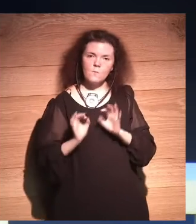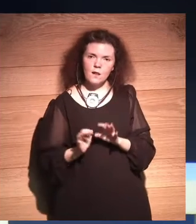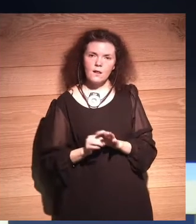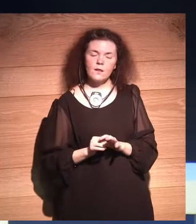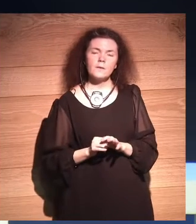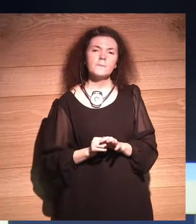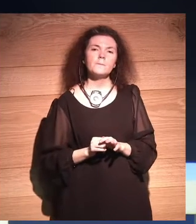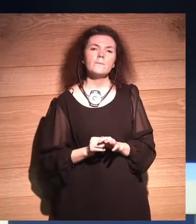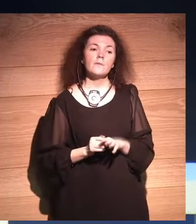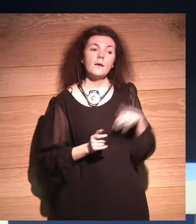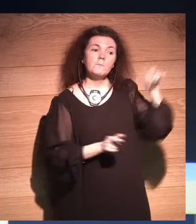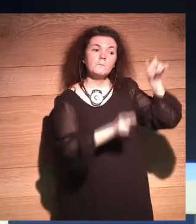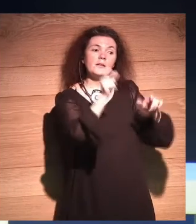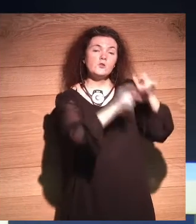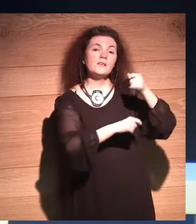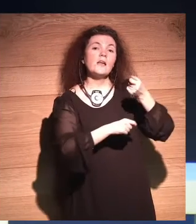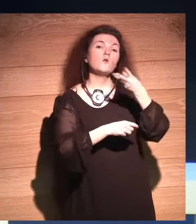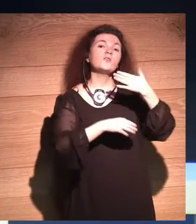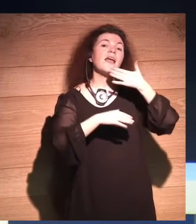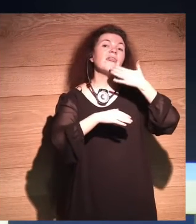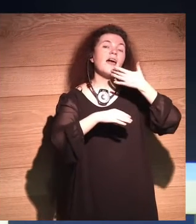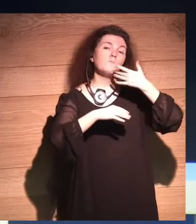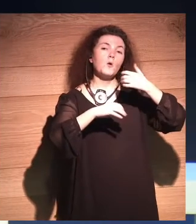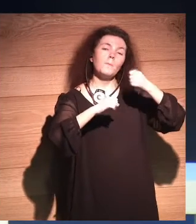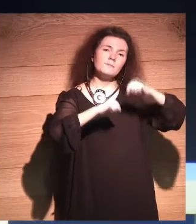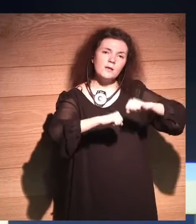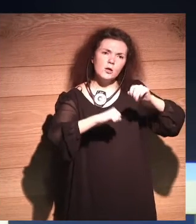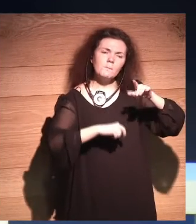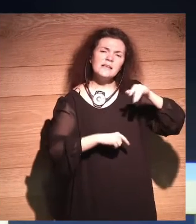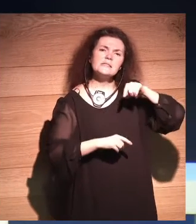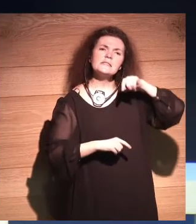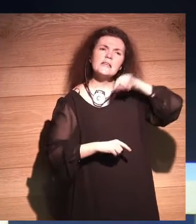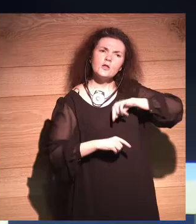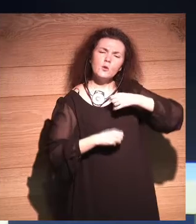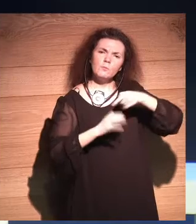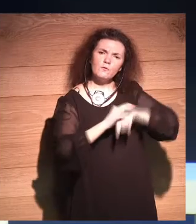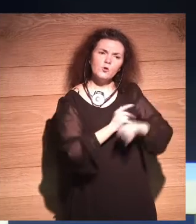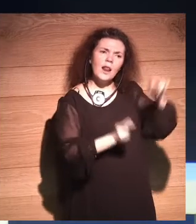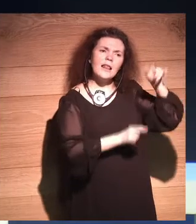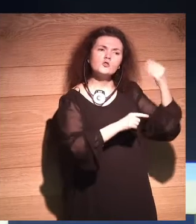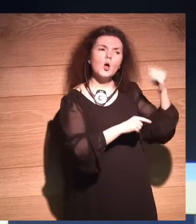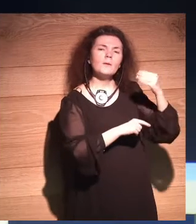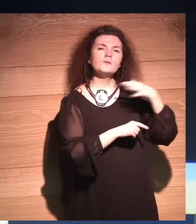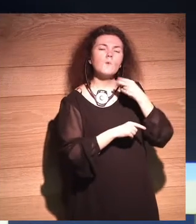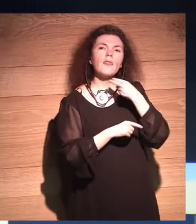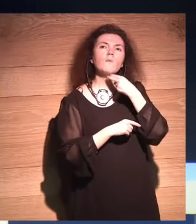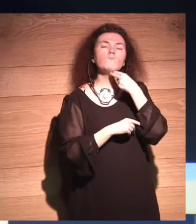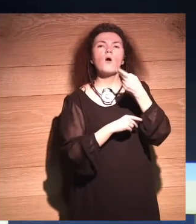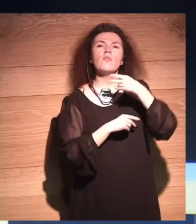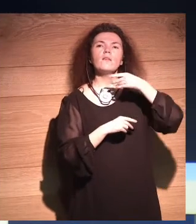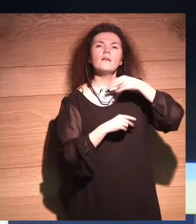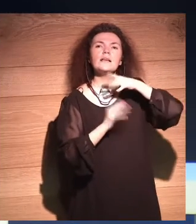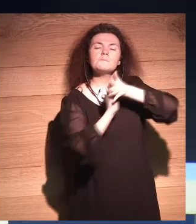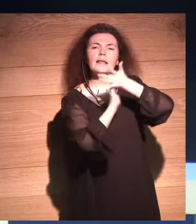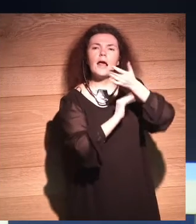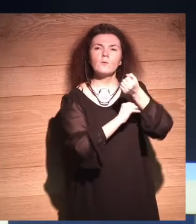sense that young people don't have a voice and are less engaged than in other places, to say we have to do more to actually attract and